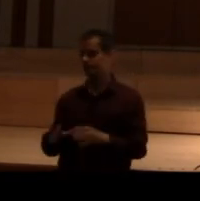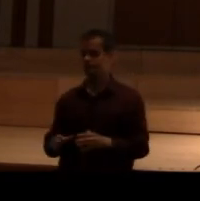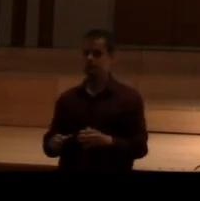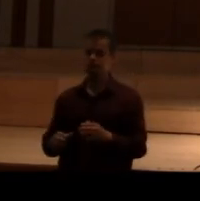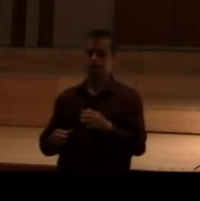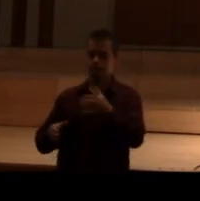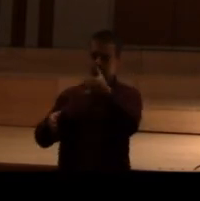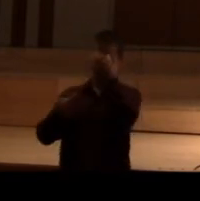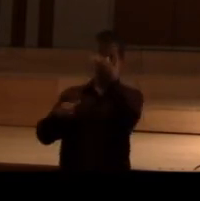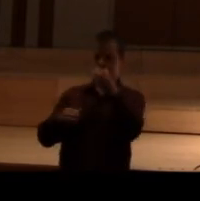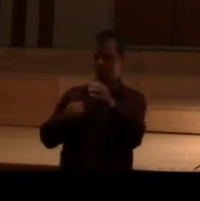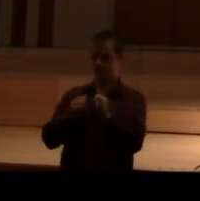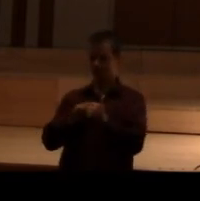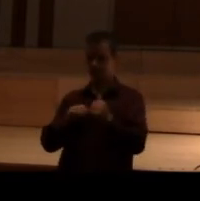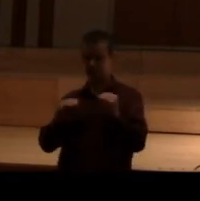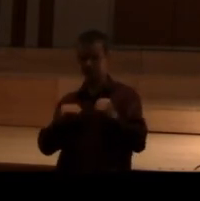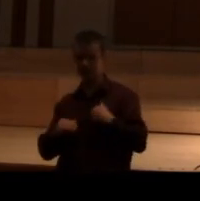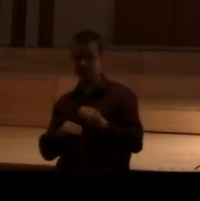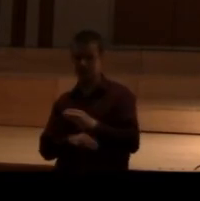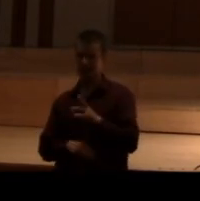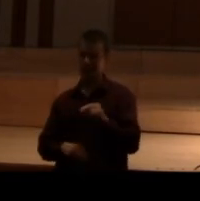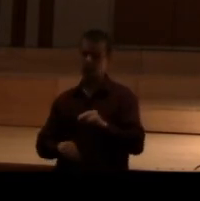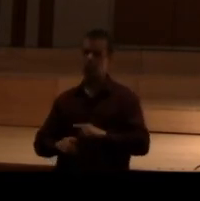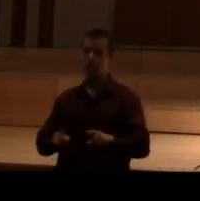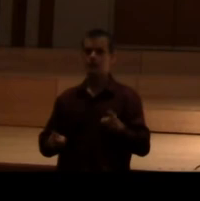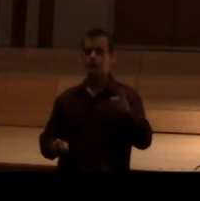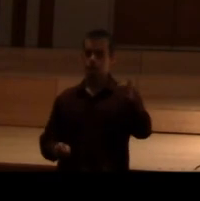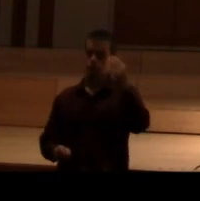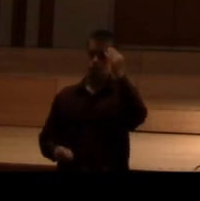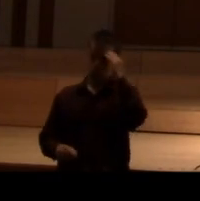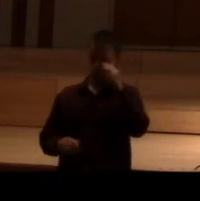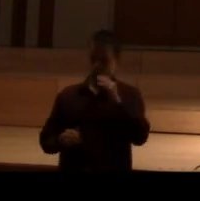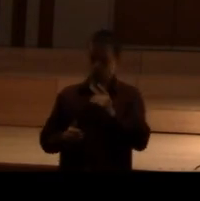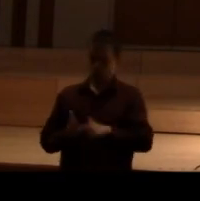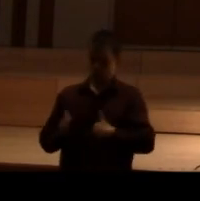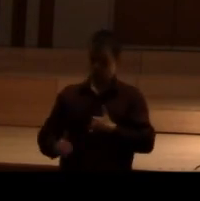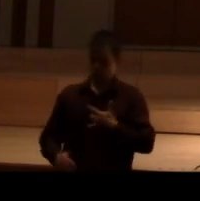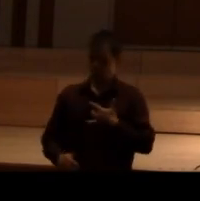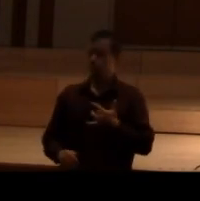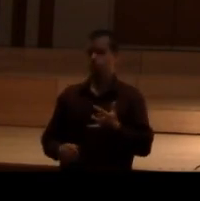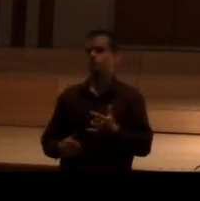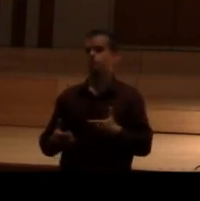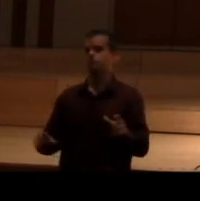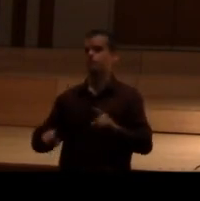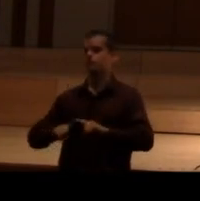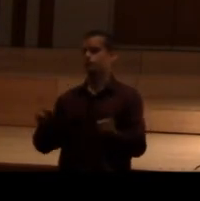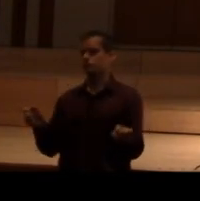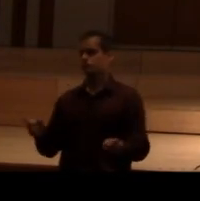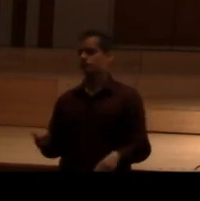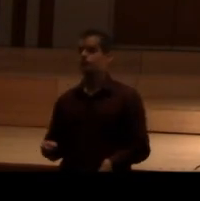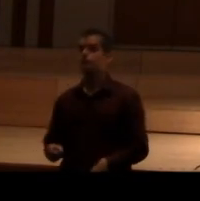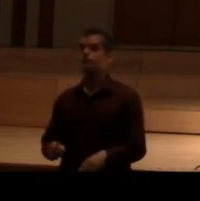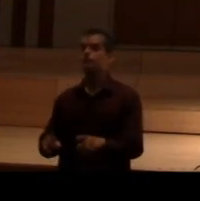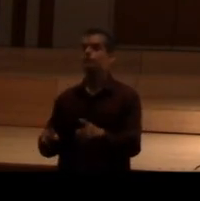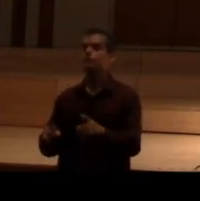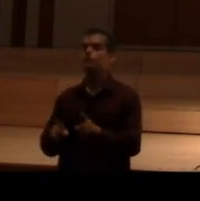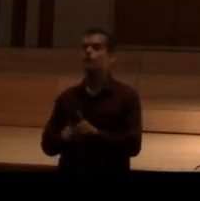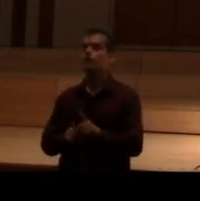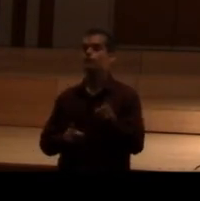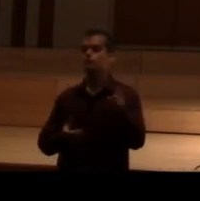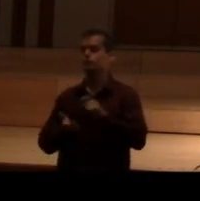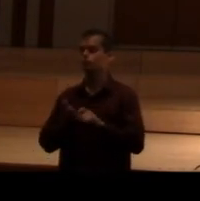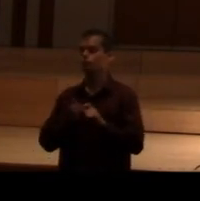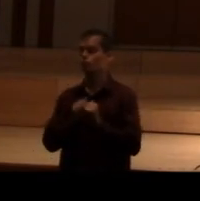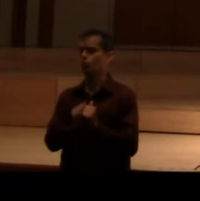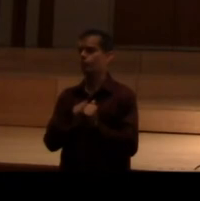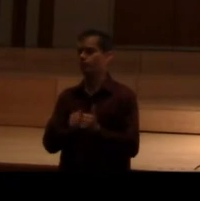on knowledge of math, but the fact that I felt she knew what I was going through made a big difference. Furthermore, Felisa wrote with us all the